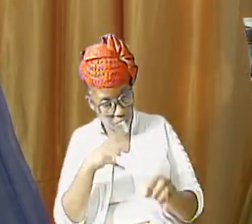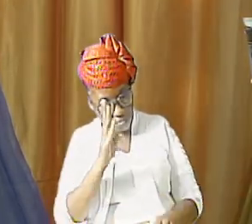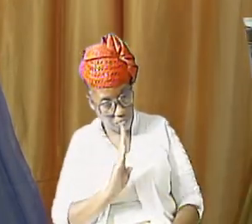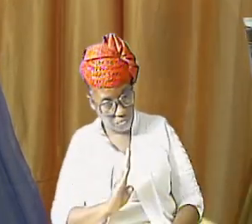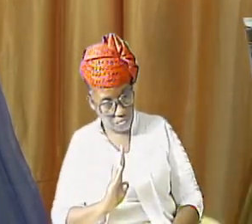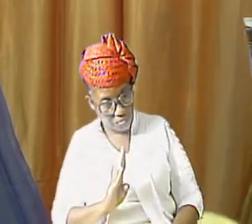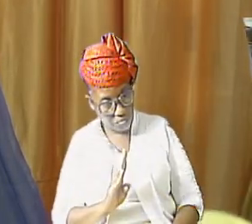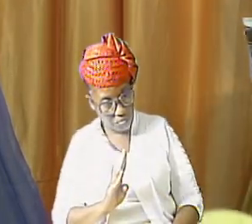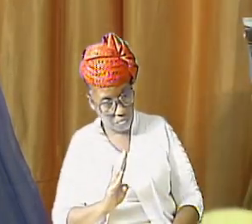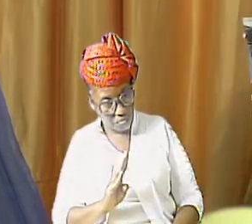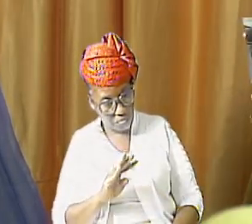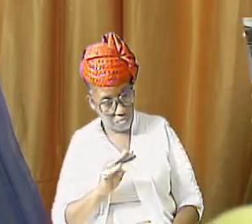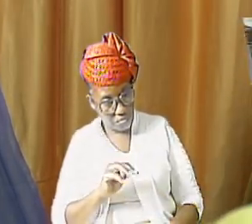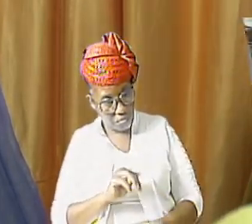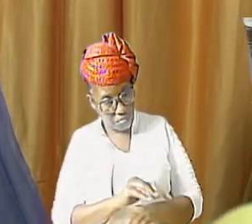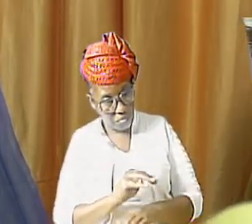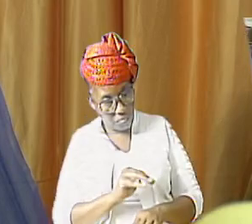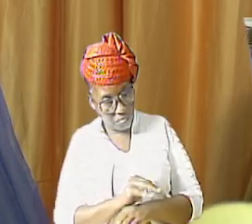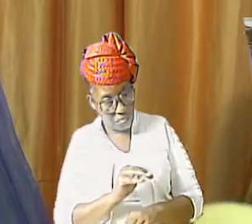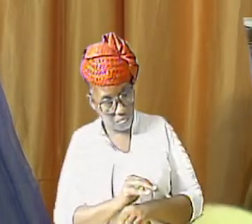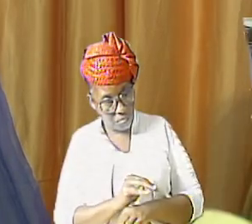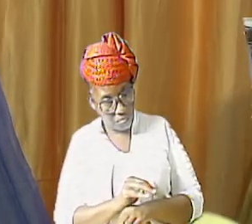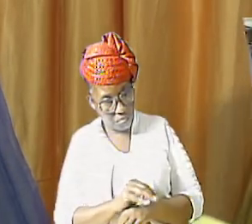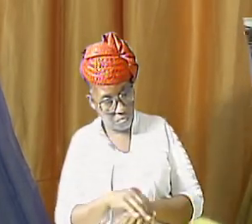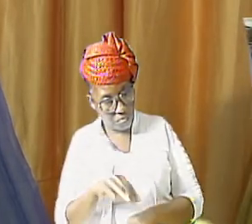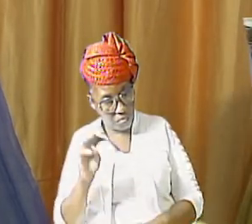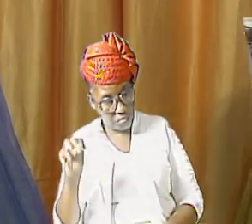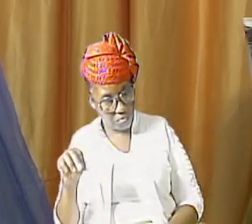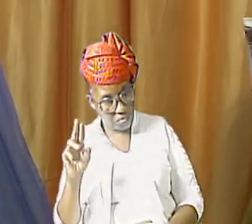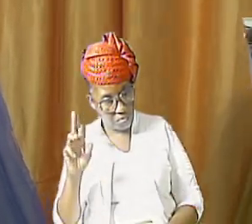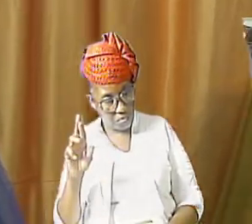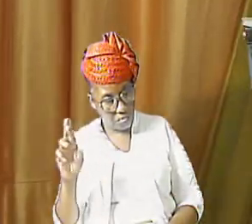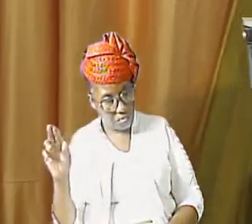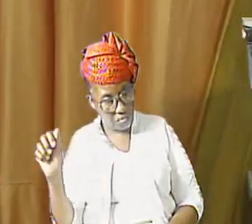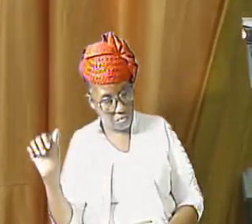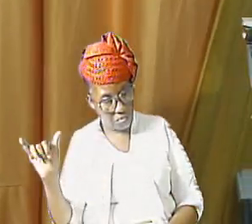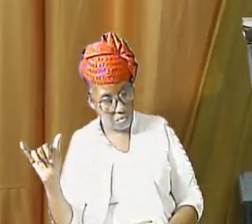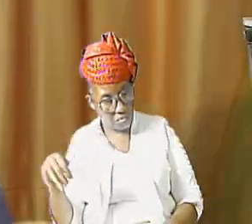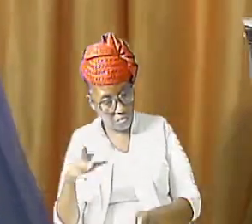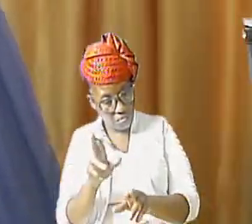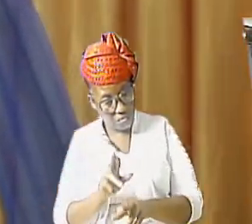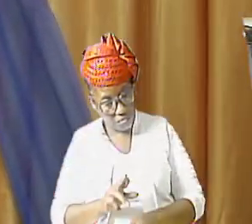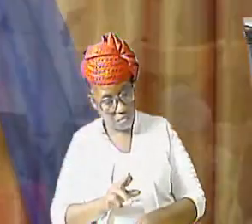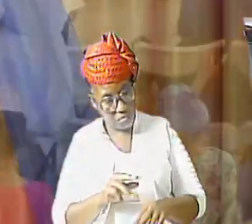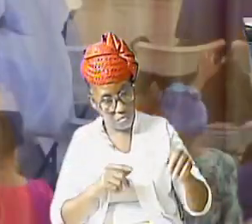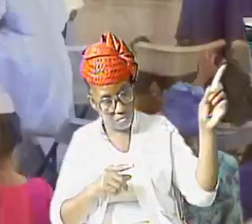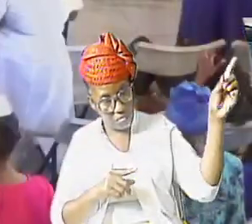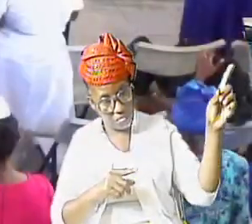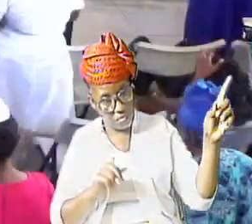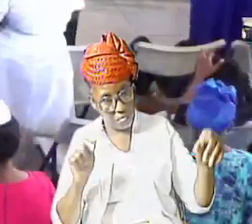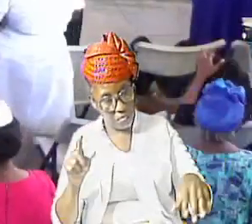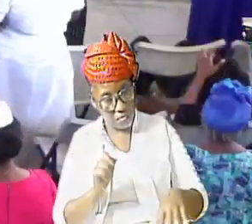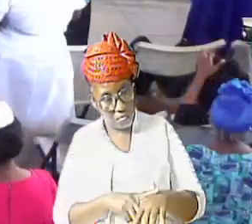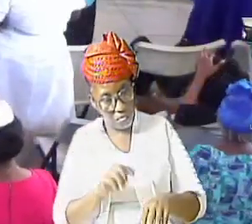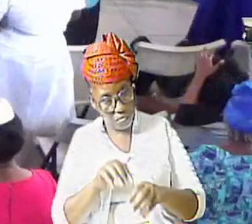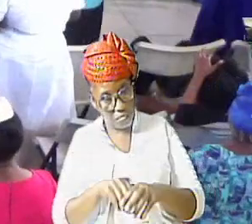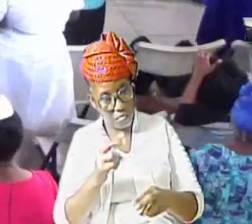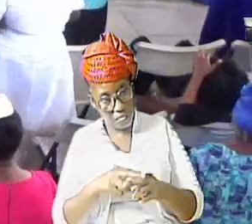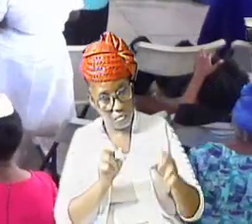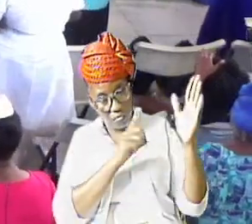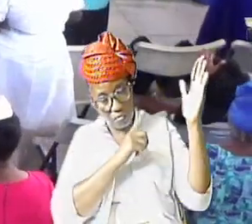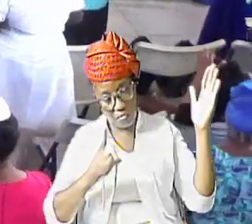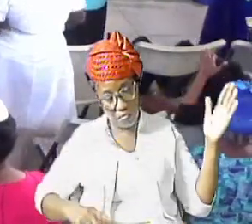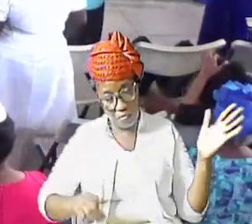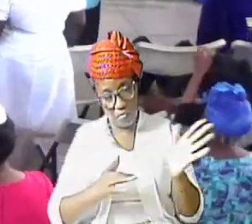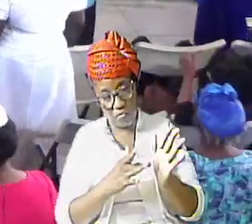God, Minister Devon-Paul Murray. Can we receive him at this time in the name of the